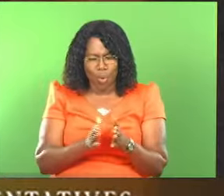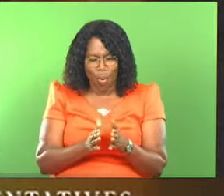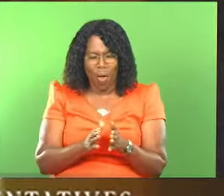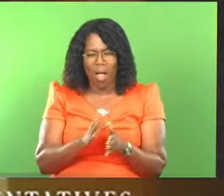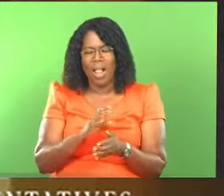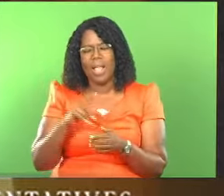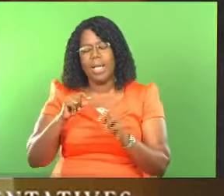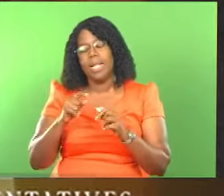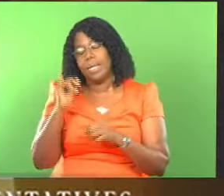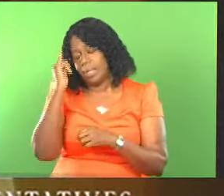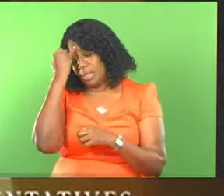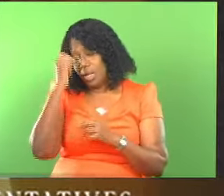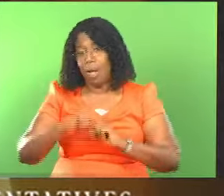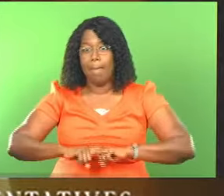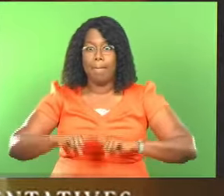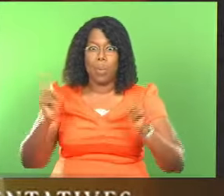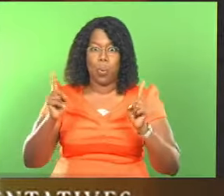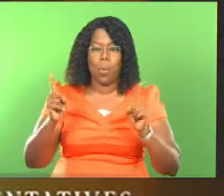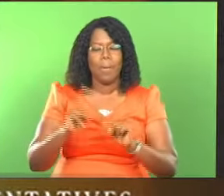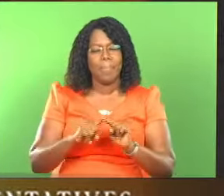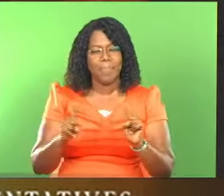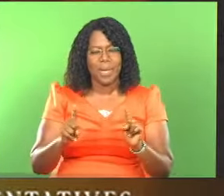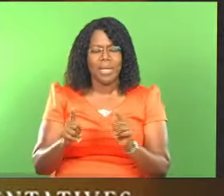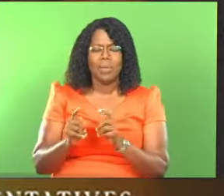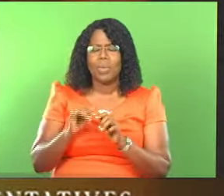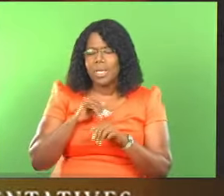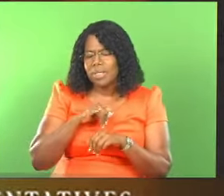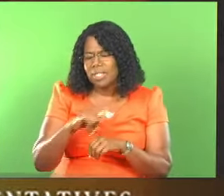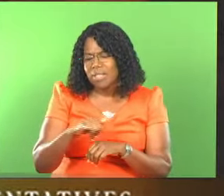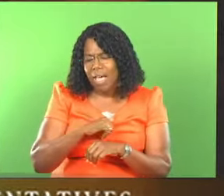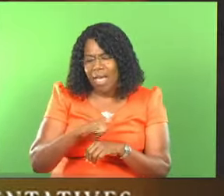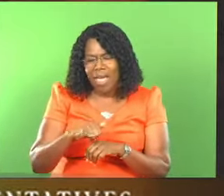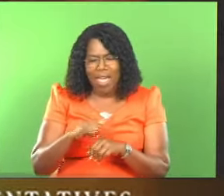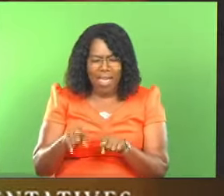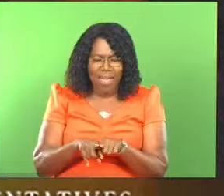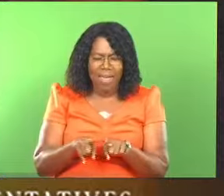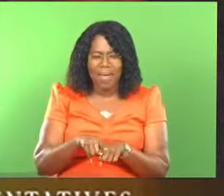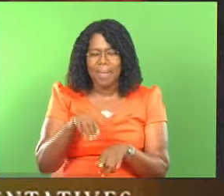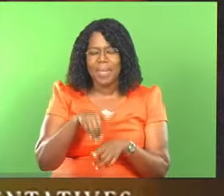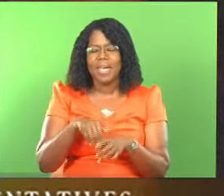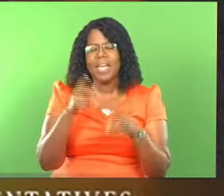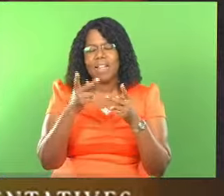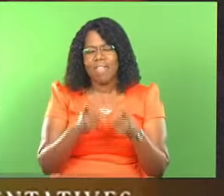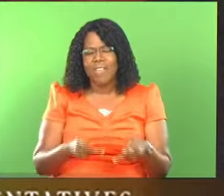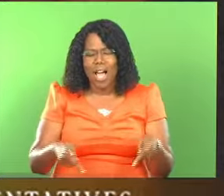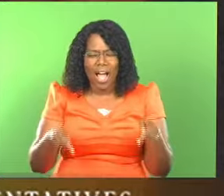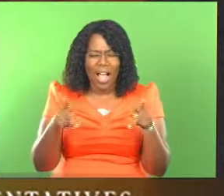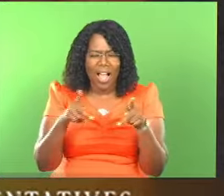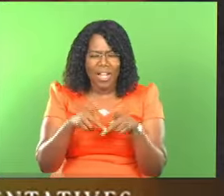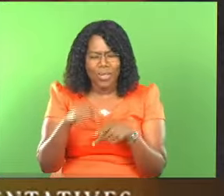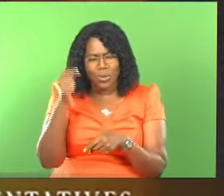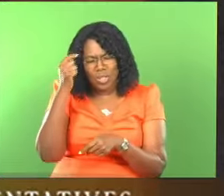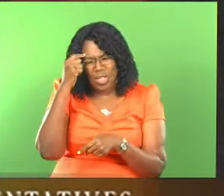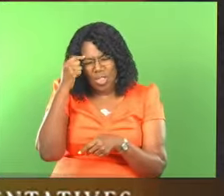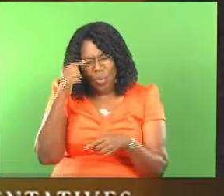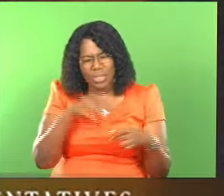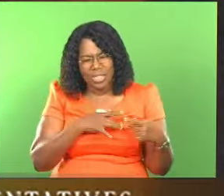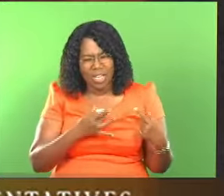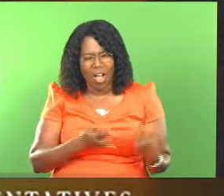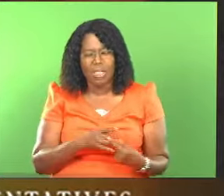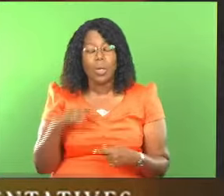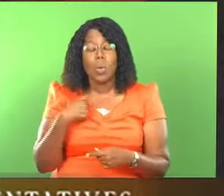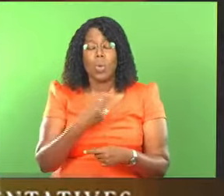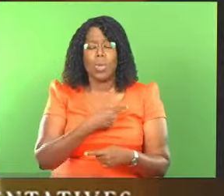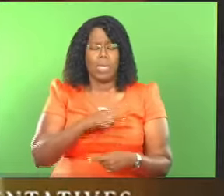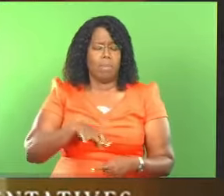values. We are proud democracies. We believe in dialogue,